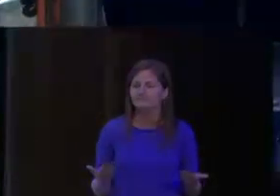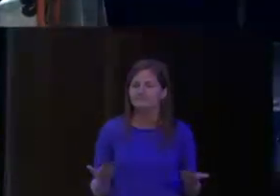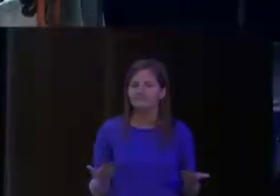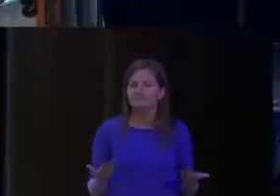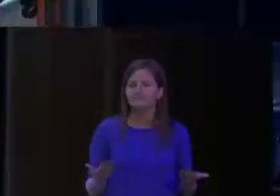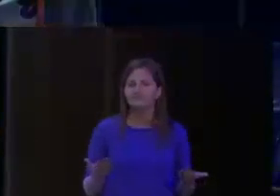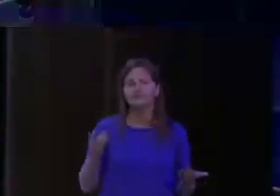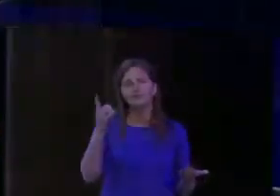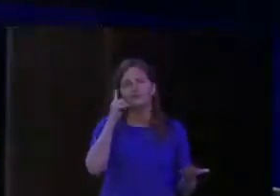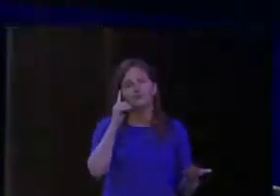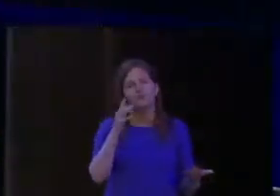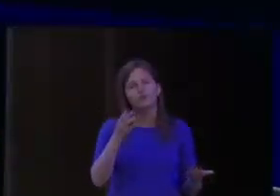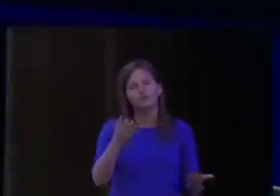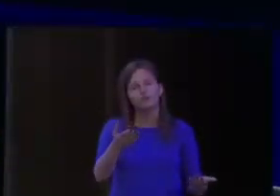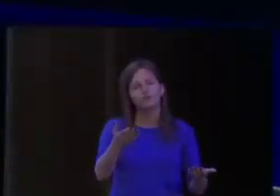For you.